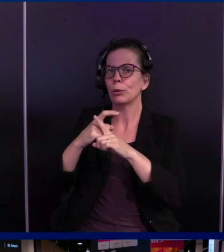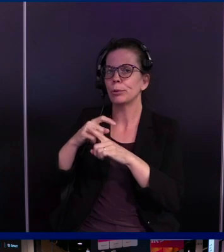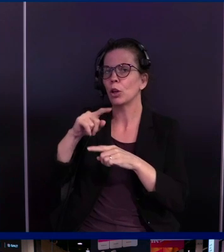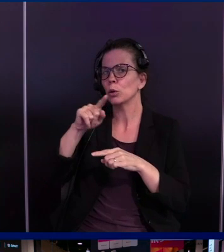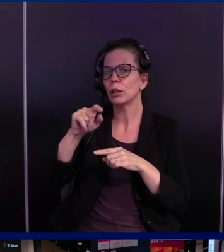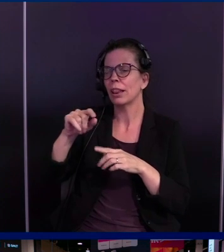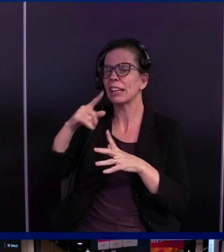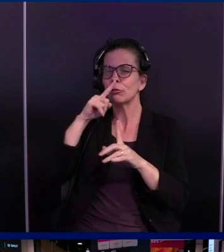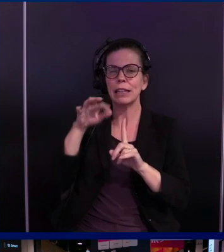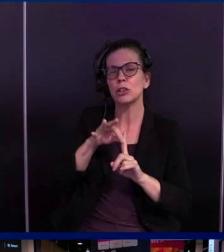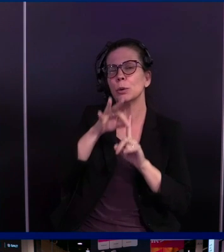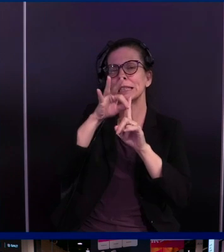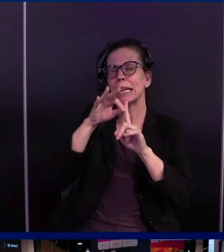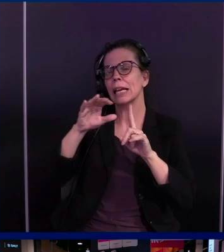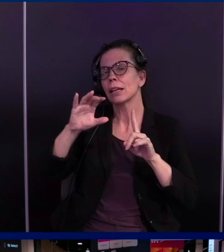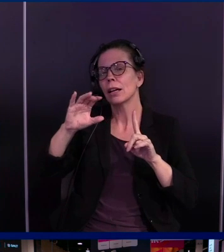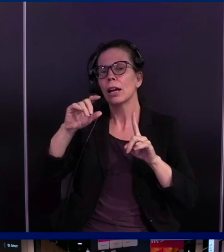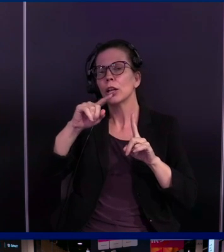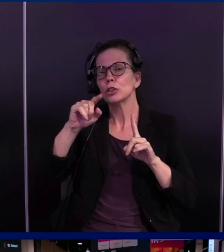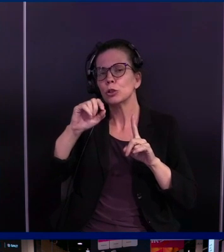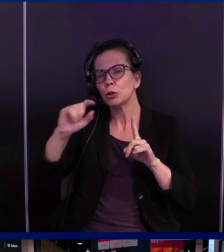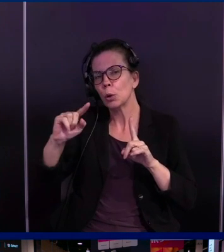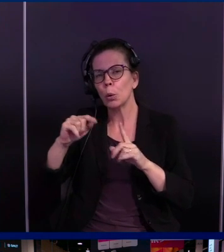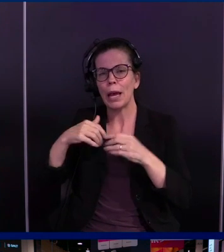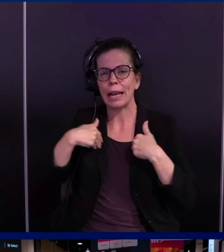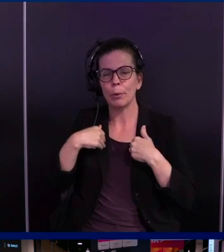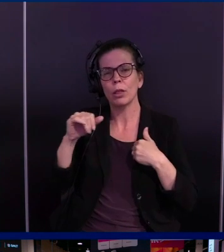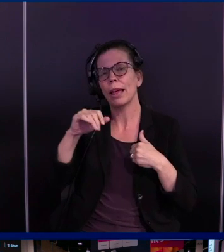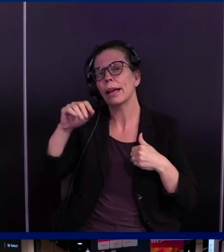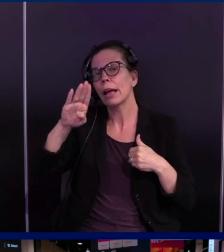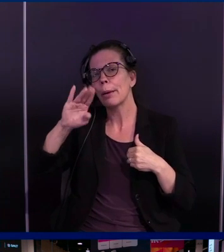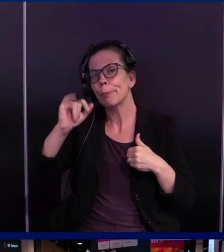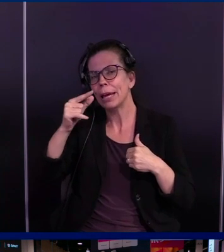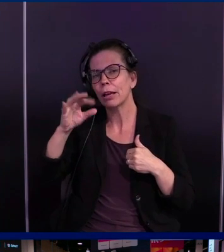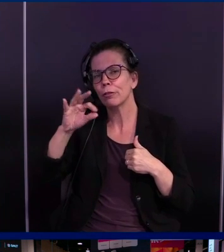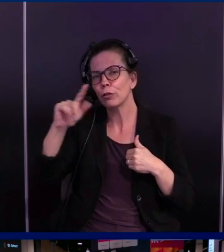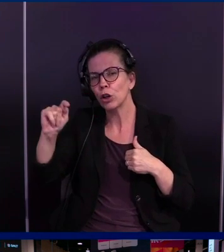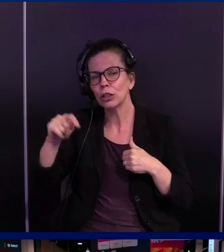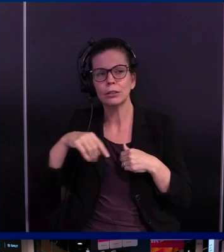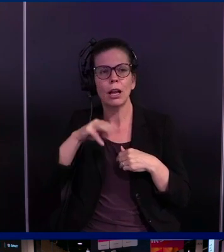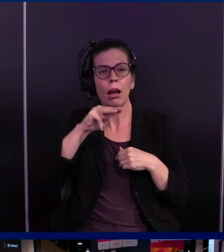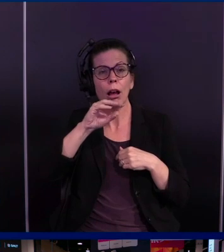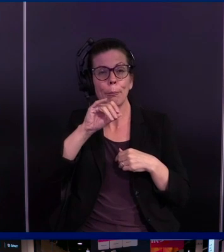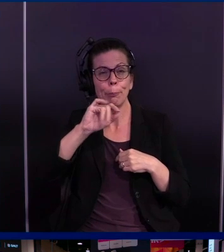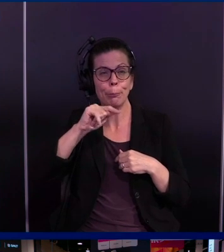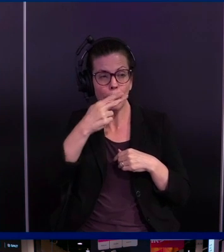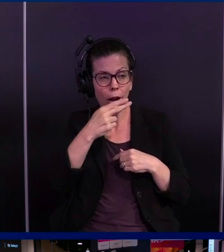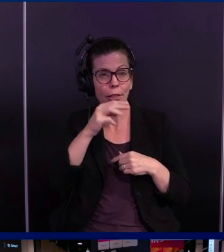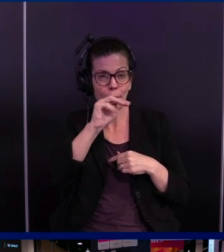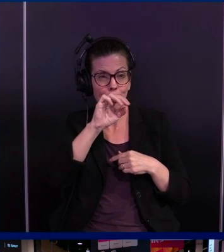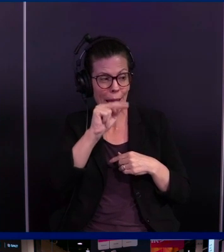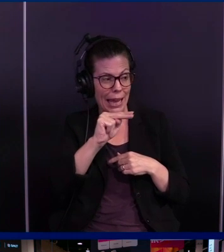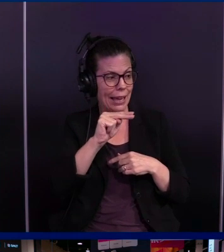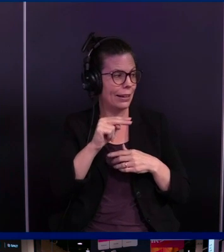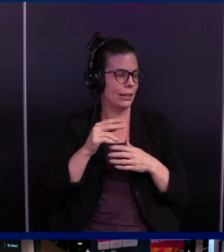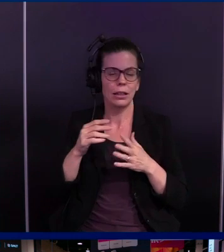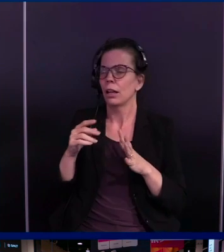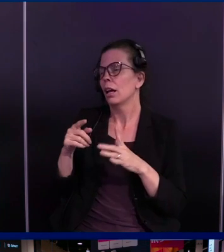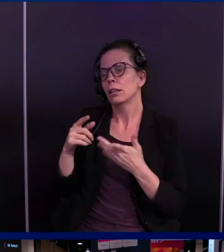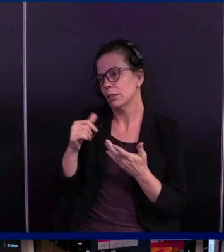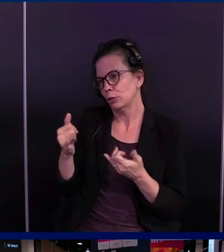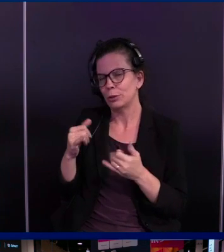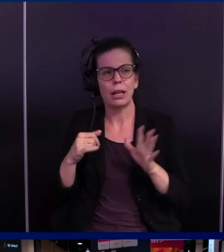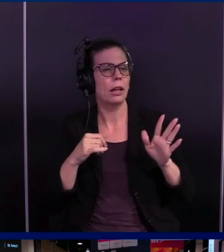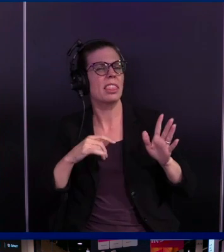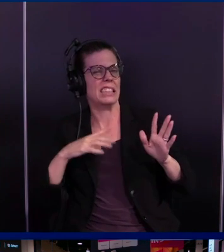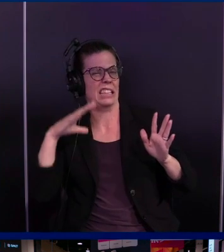like a Bigfoot, a Mothman? No, not as of today. But That's a miss. I will. That's a miss. I will